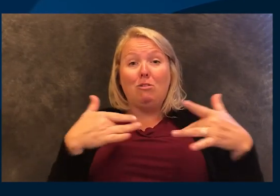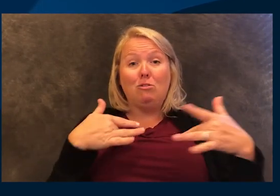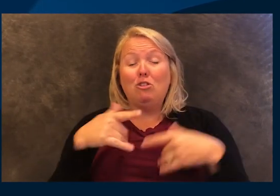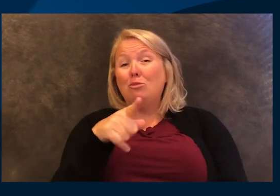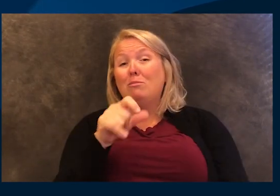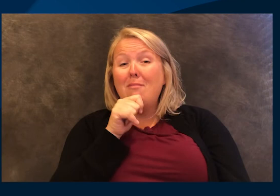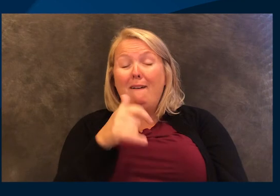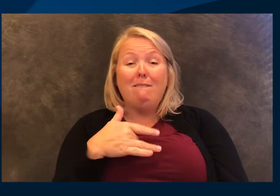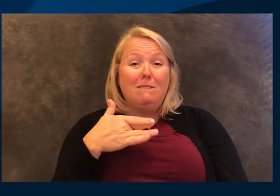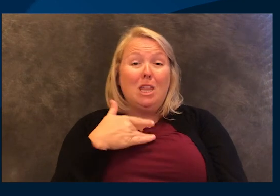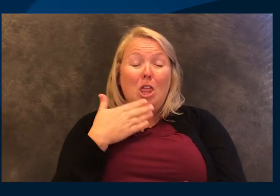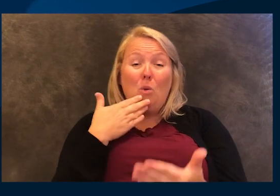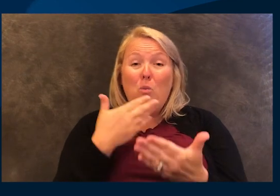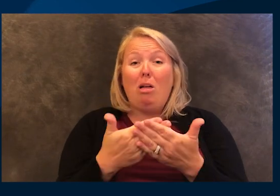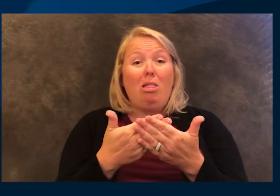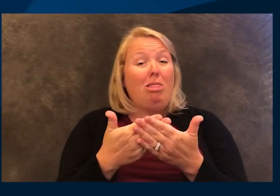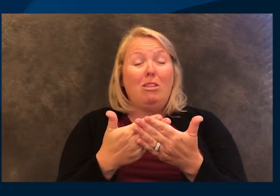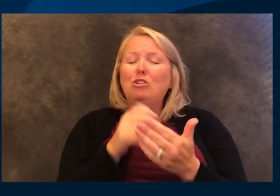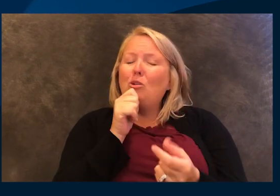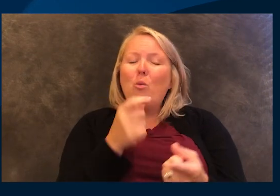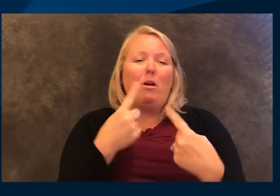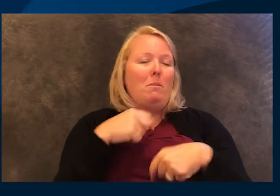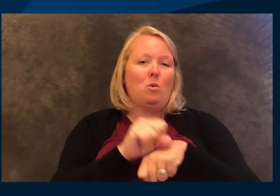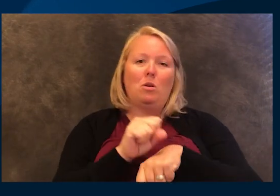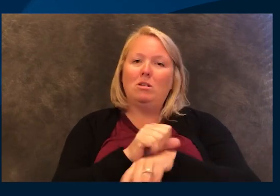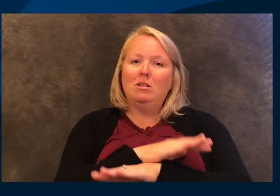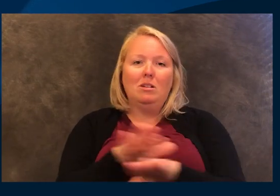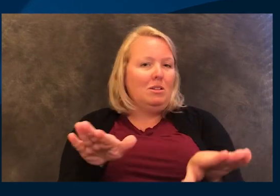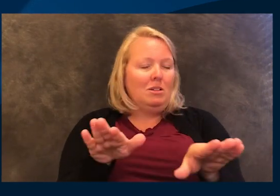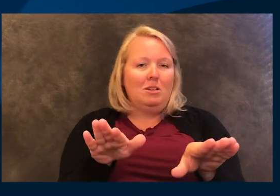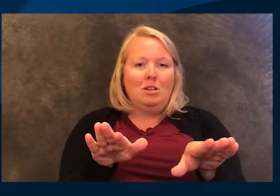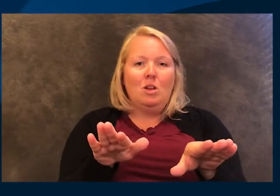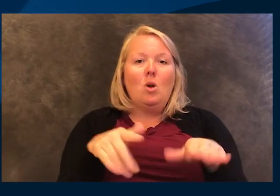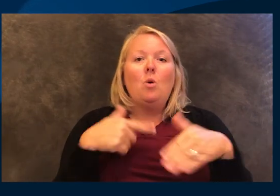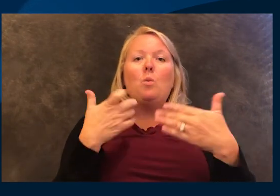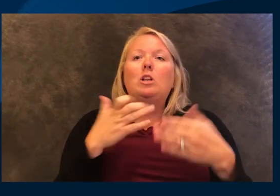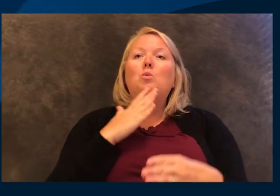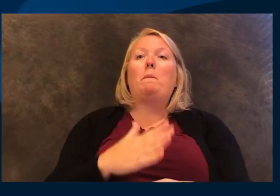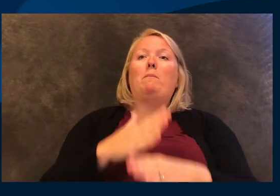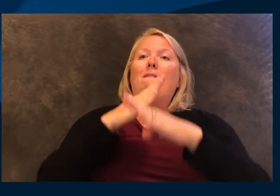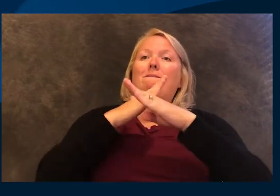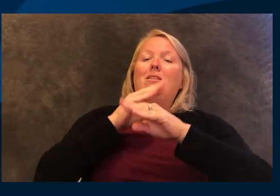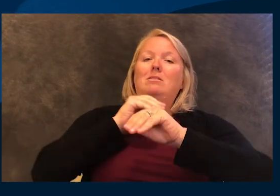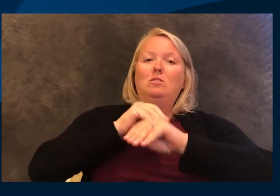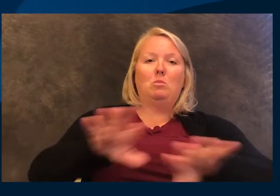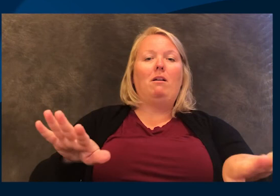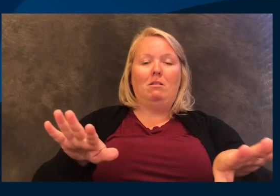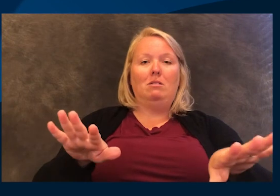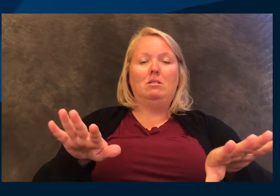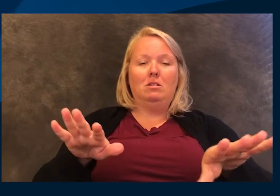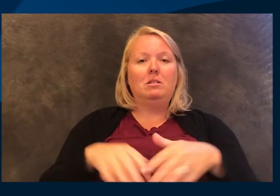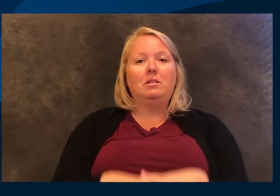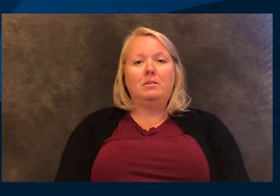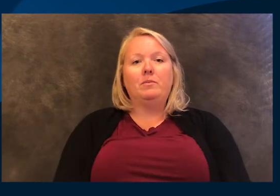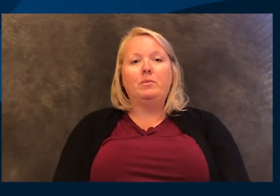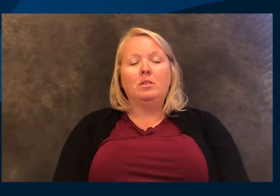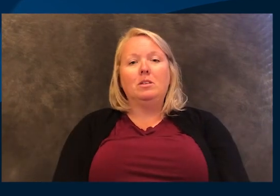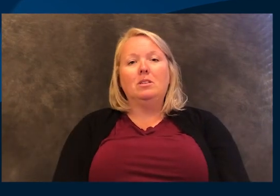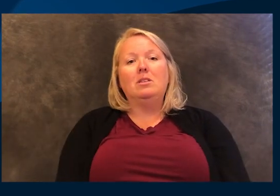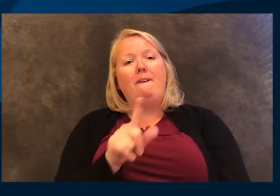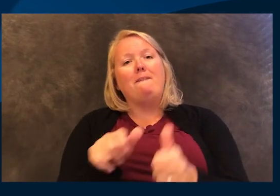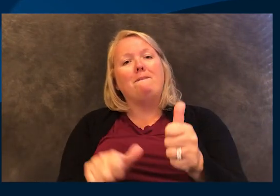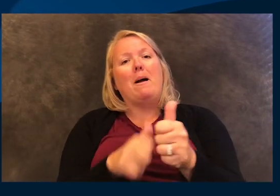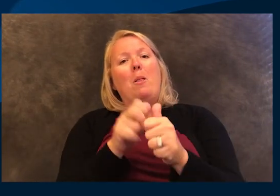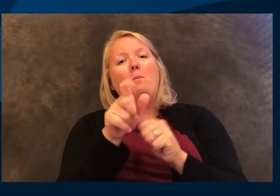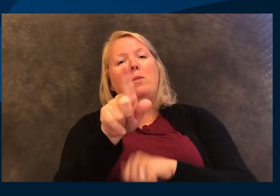not feeling well, please do not come to work. We want to prevent the spread of COVID. Follow up with